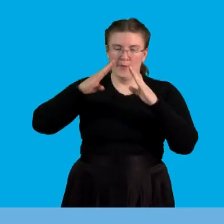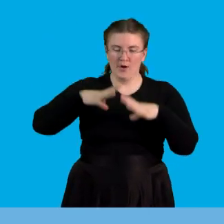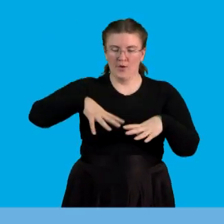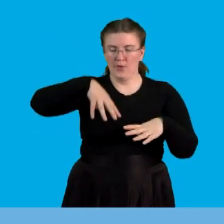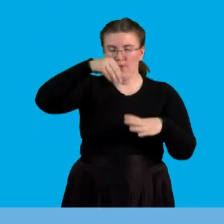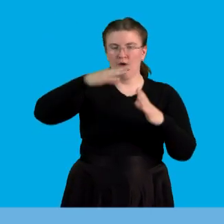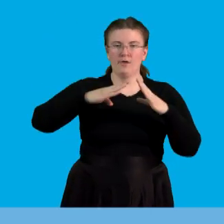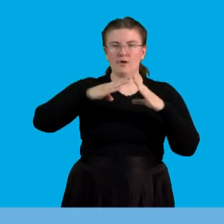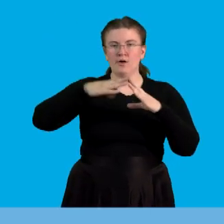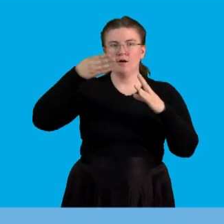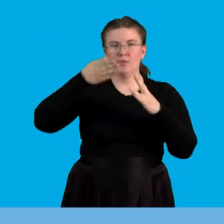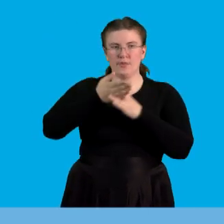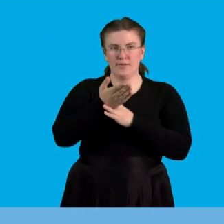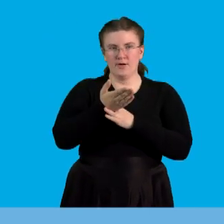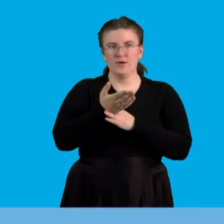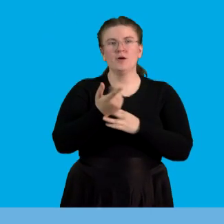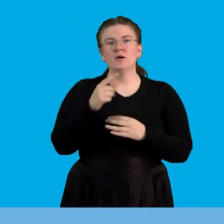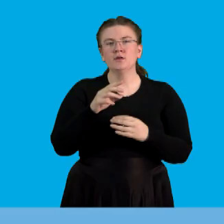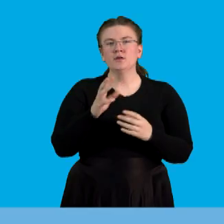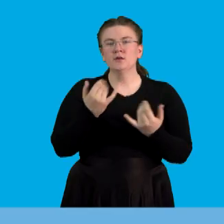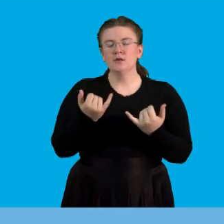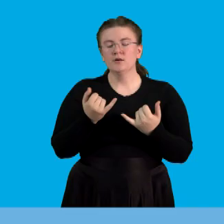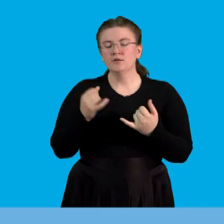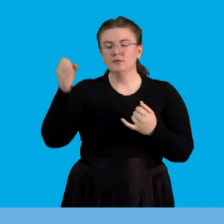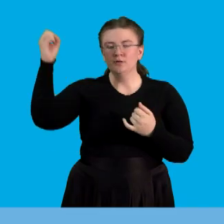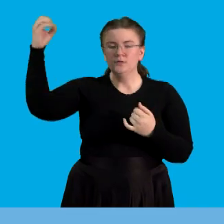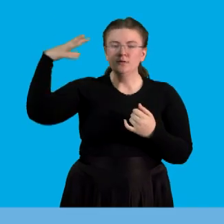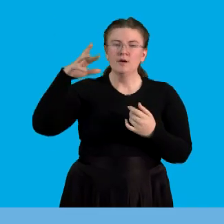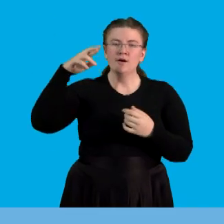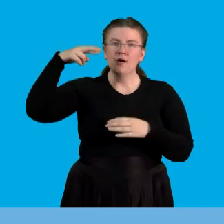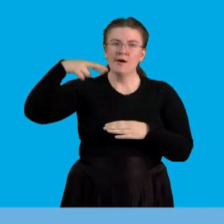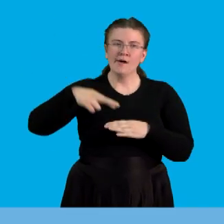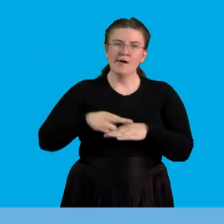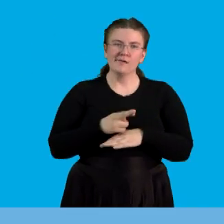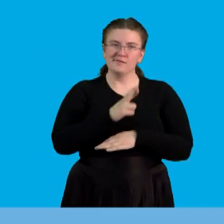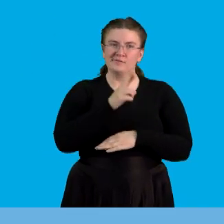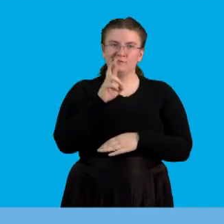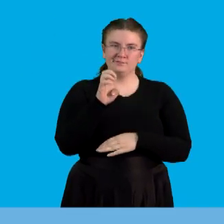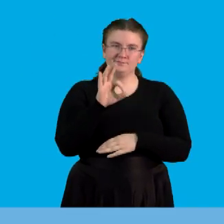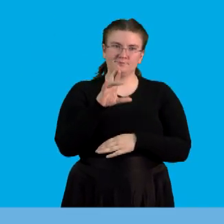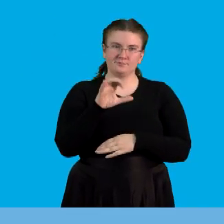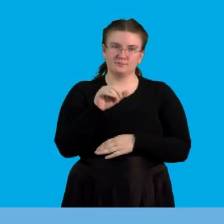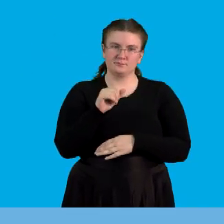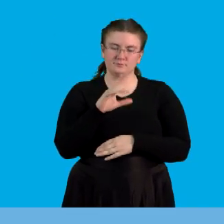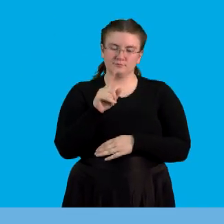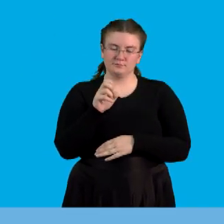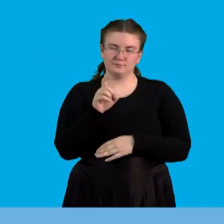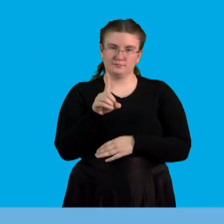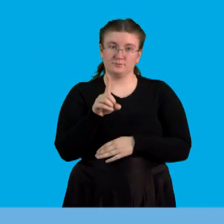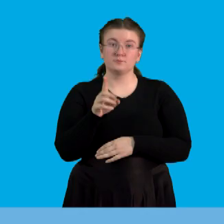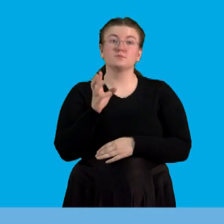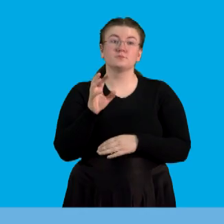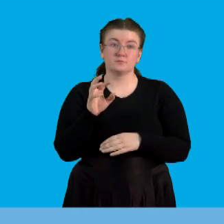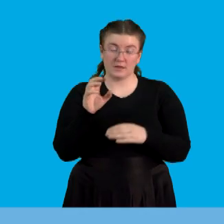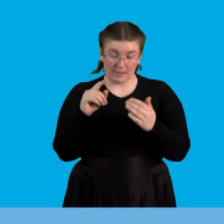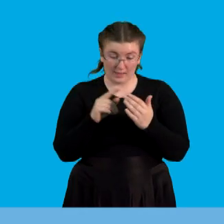be refracted. Remember, refraction, that's now the bending of light. And when this happens, it is going to produce the 7 different colors